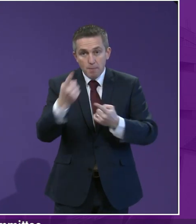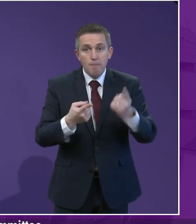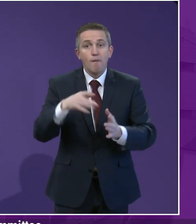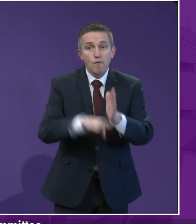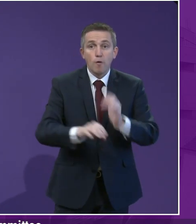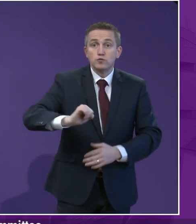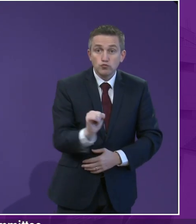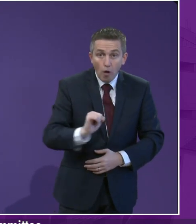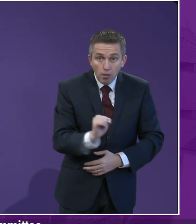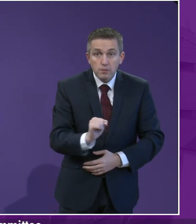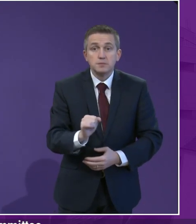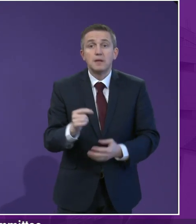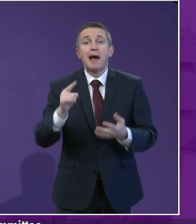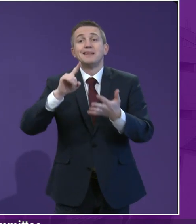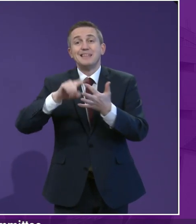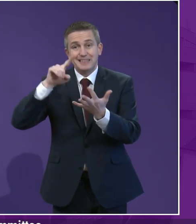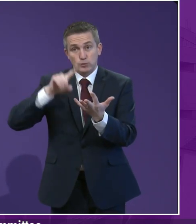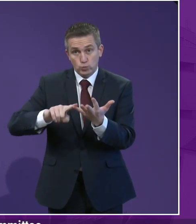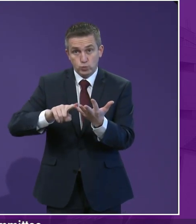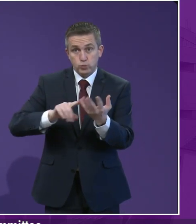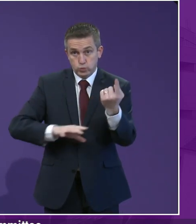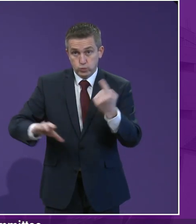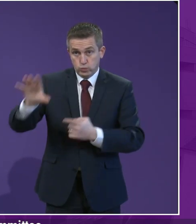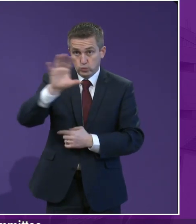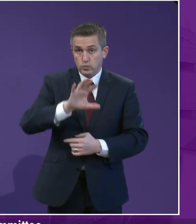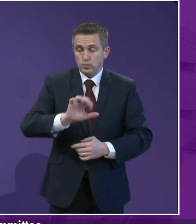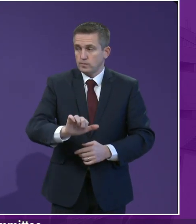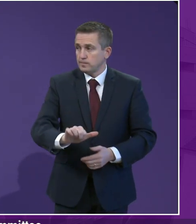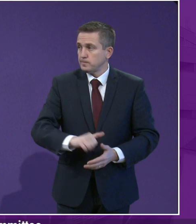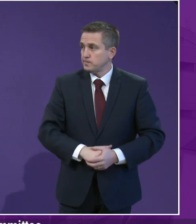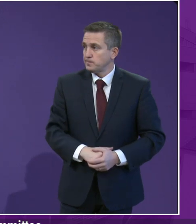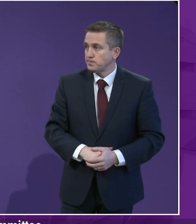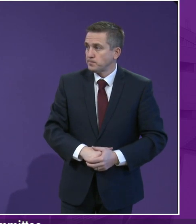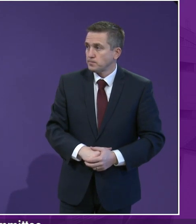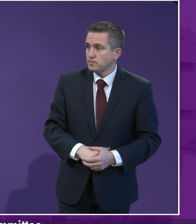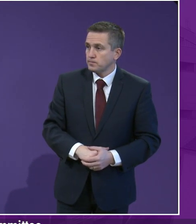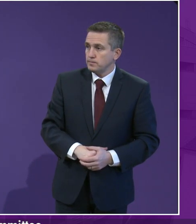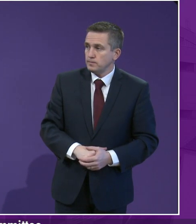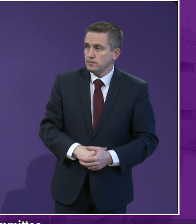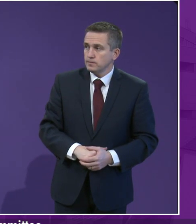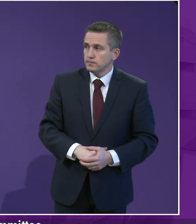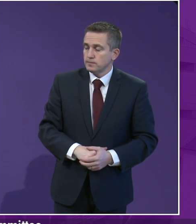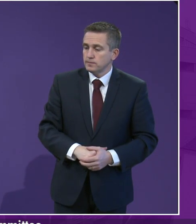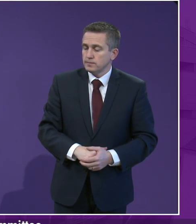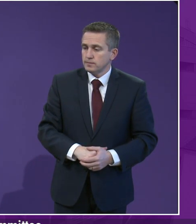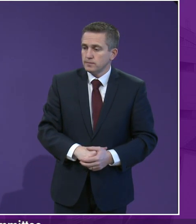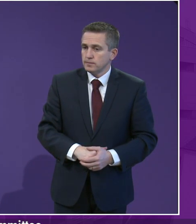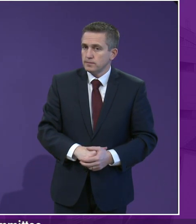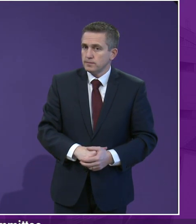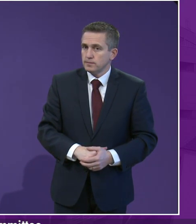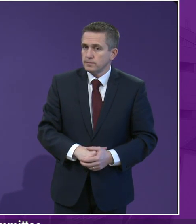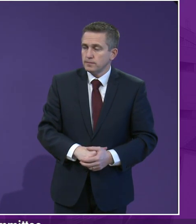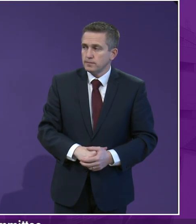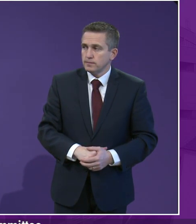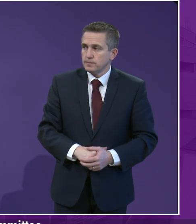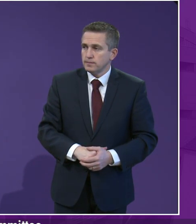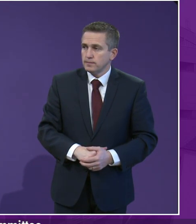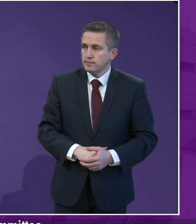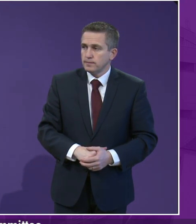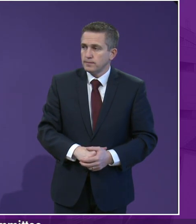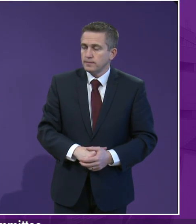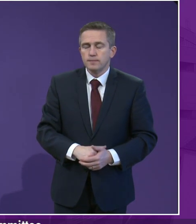need to lower the entry requirements, but if they've got that minimum or more, but there's capped places in terms of how many people they can take from Scotland